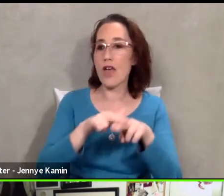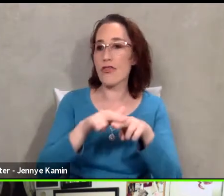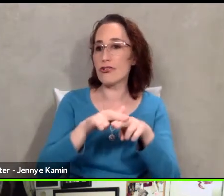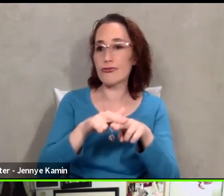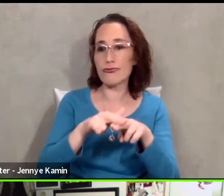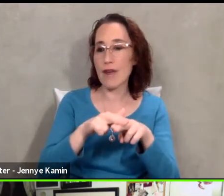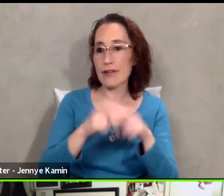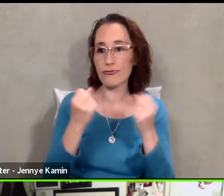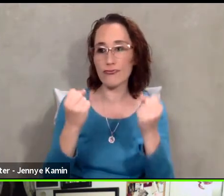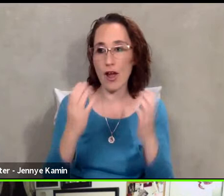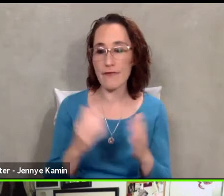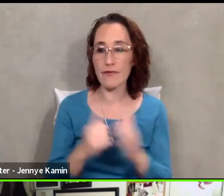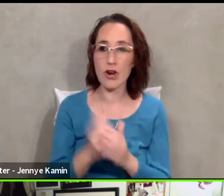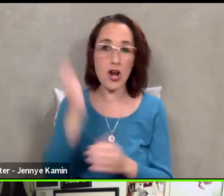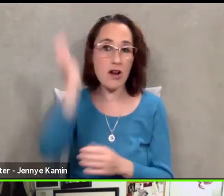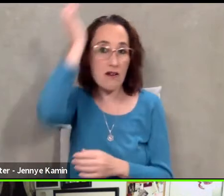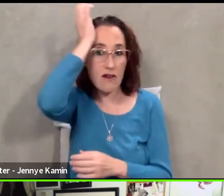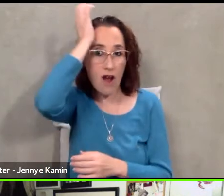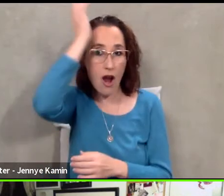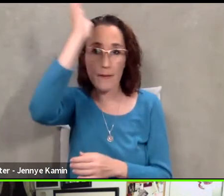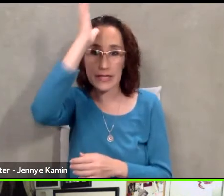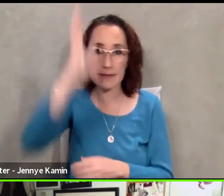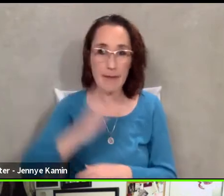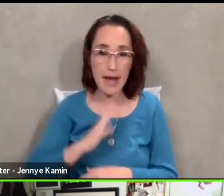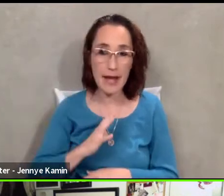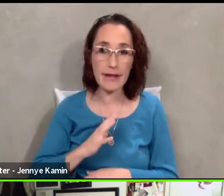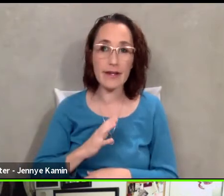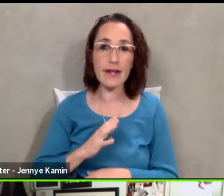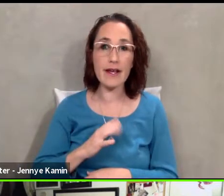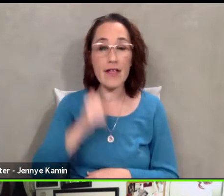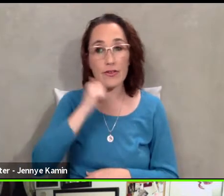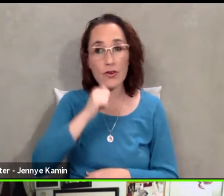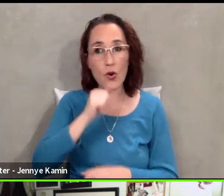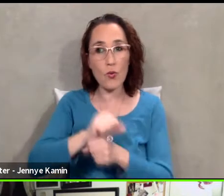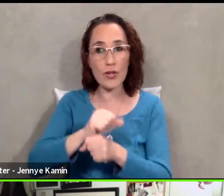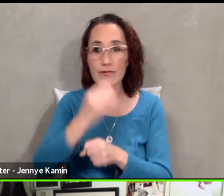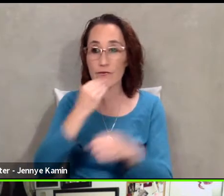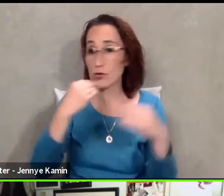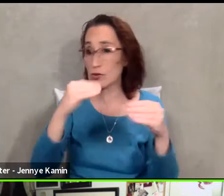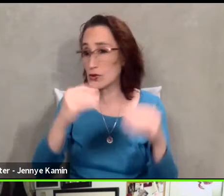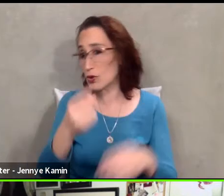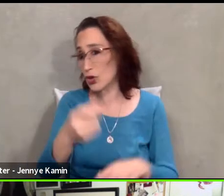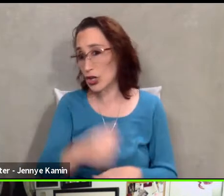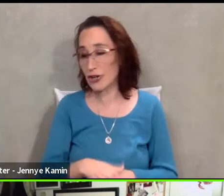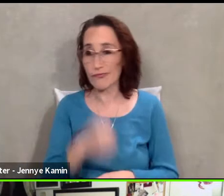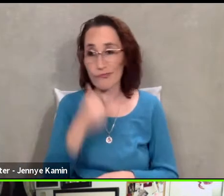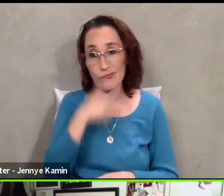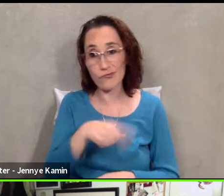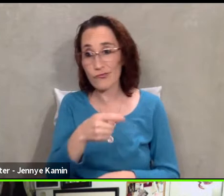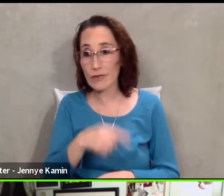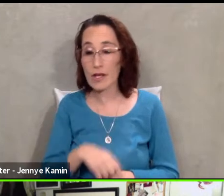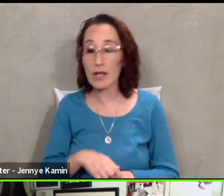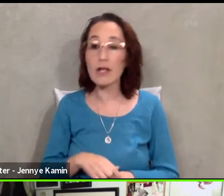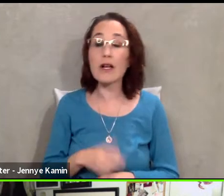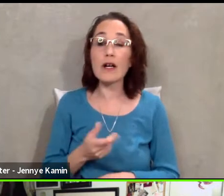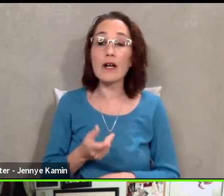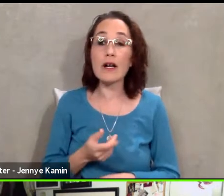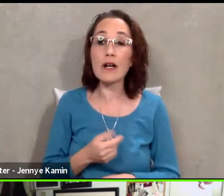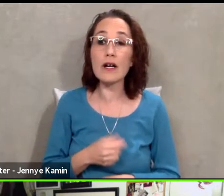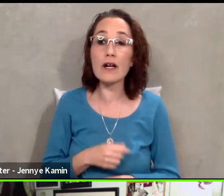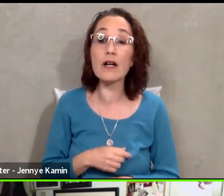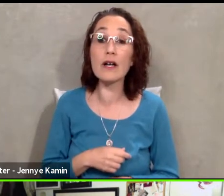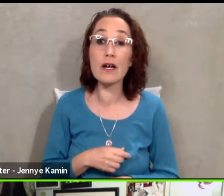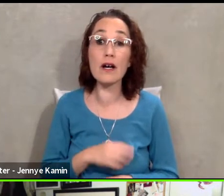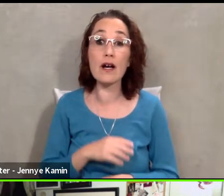or the garbage man or the, you know, the chick that works at the grocery store. Basically all of the people